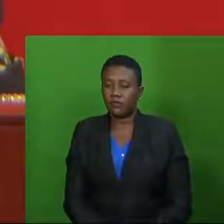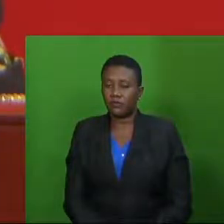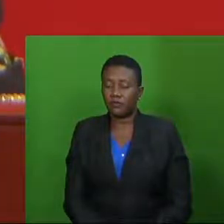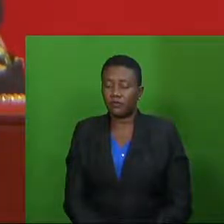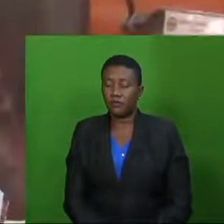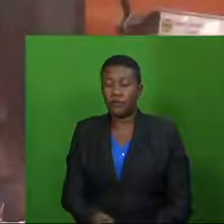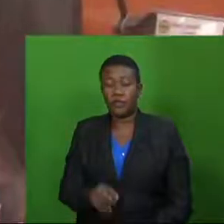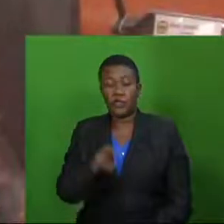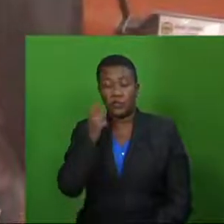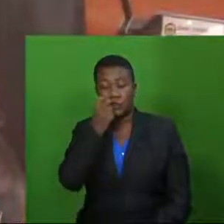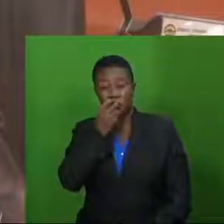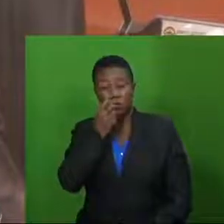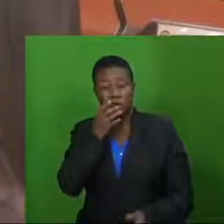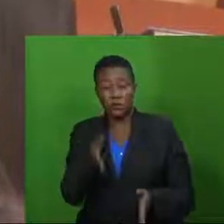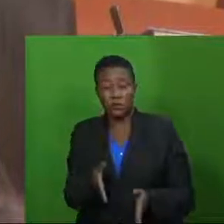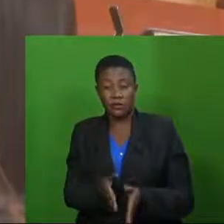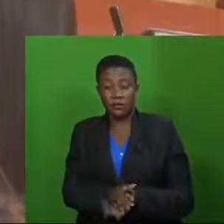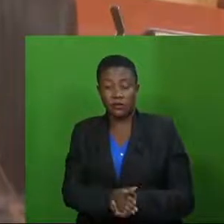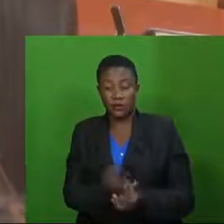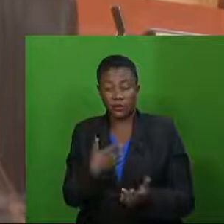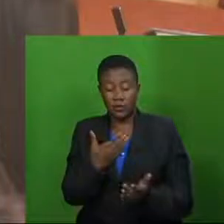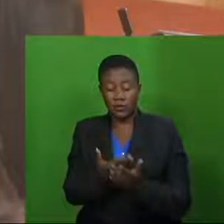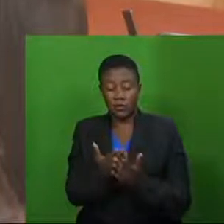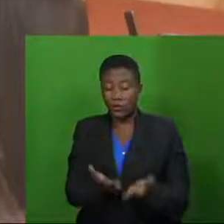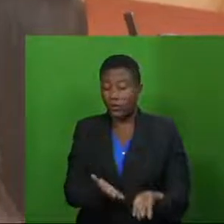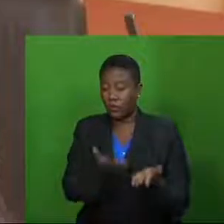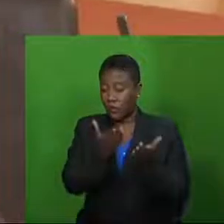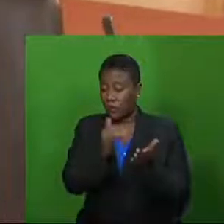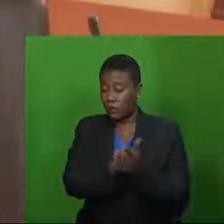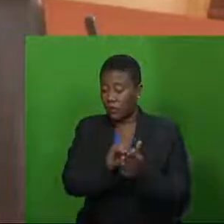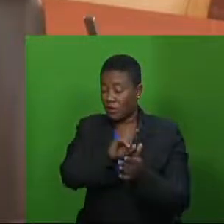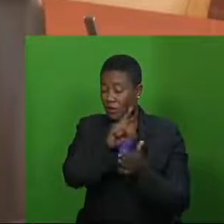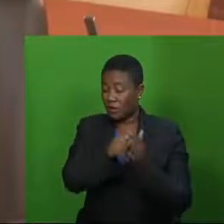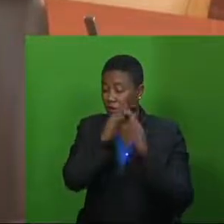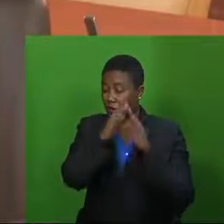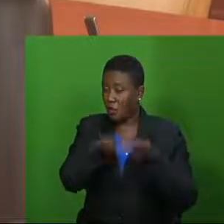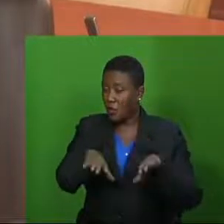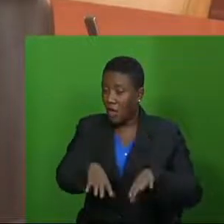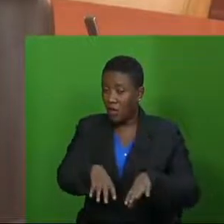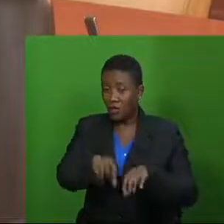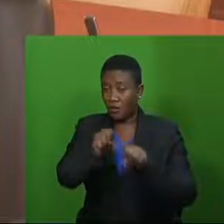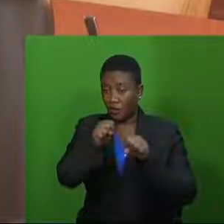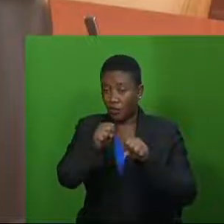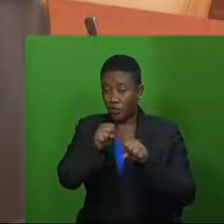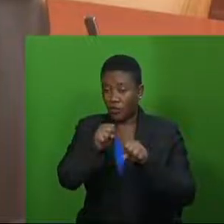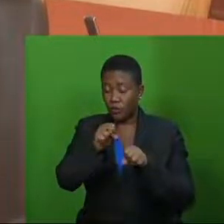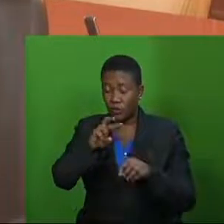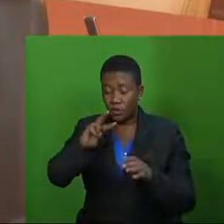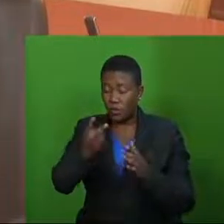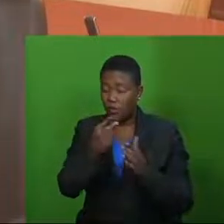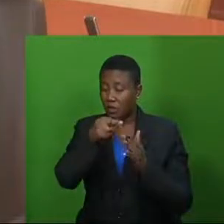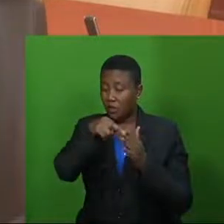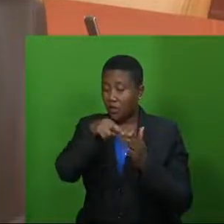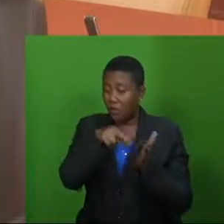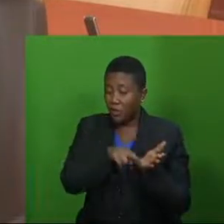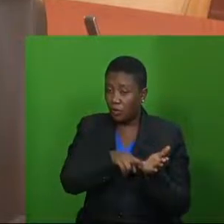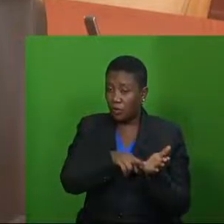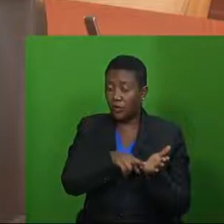Speaker, I beg to move that this Honorable House adopts the second report